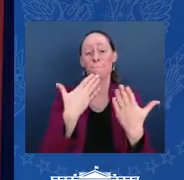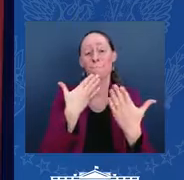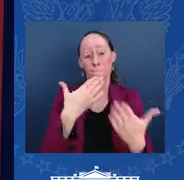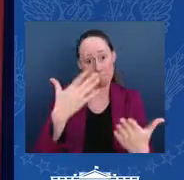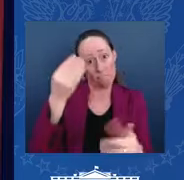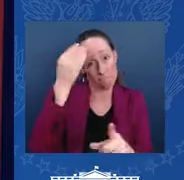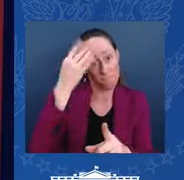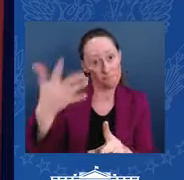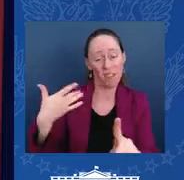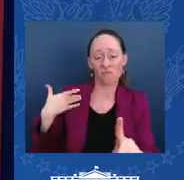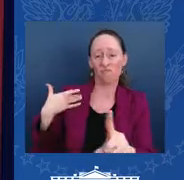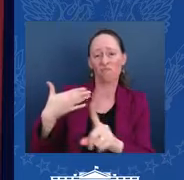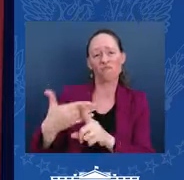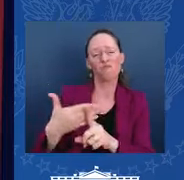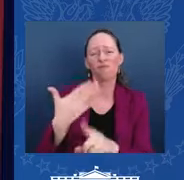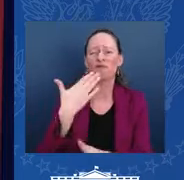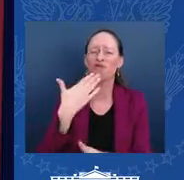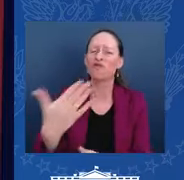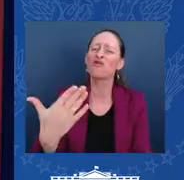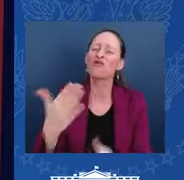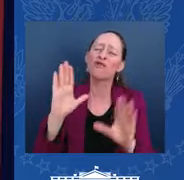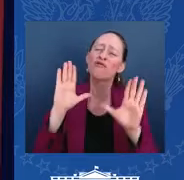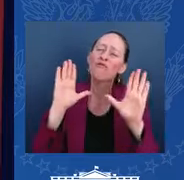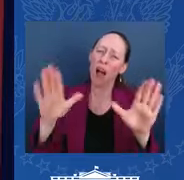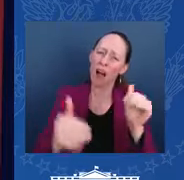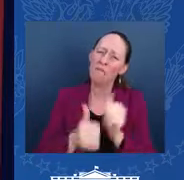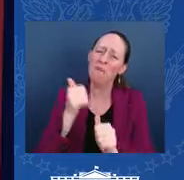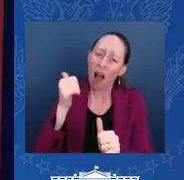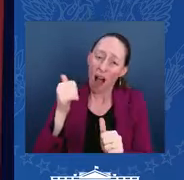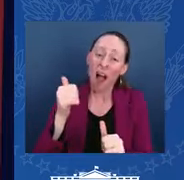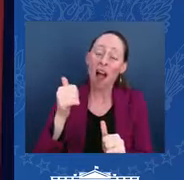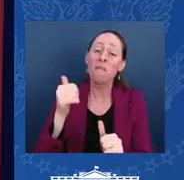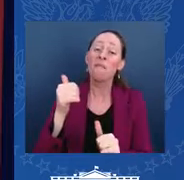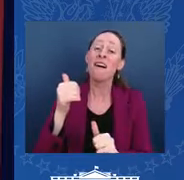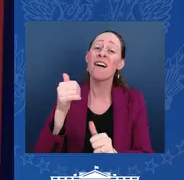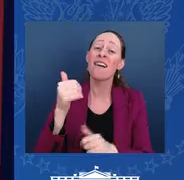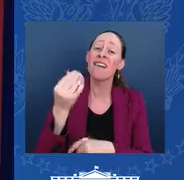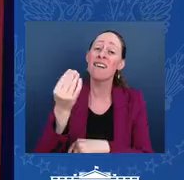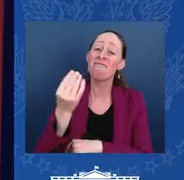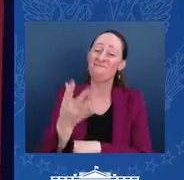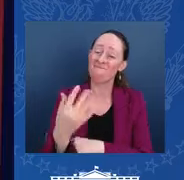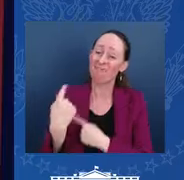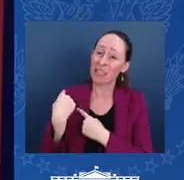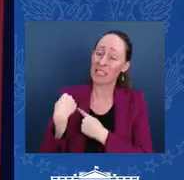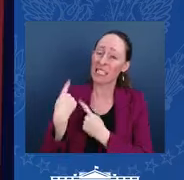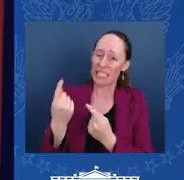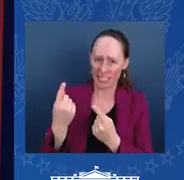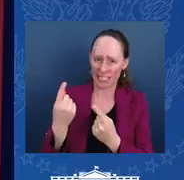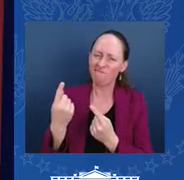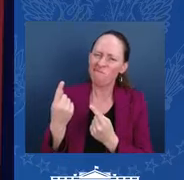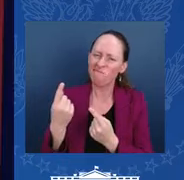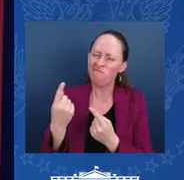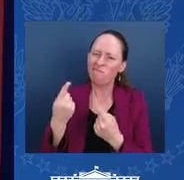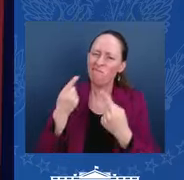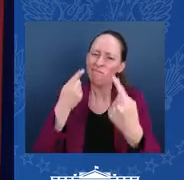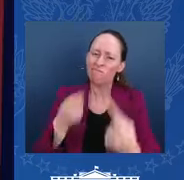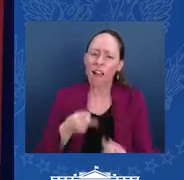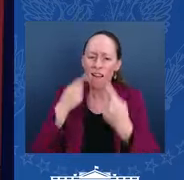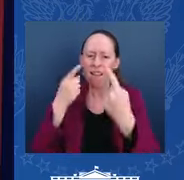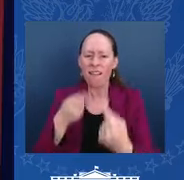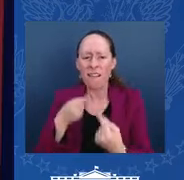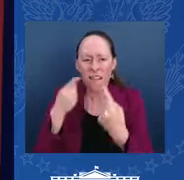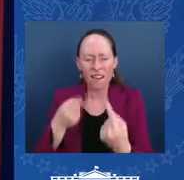Over the last few years, I've developed atrial fibrillation and was prescribed Xarelto to take daily. Unfortunately, the list price